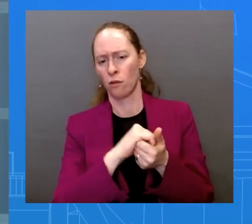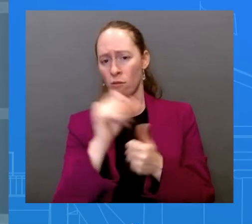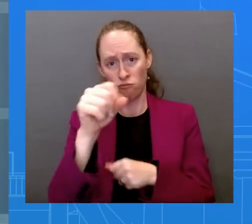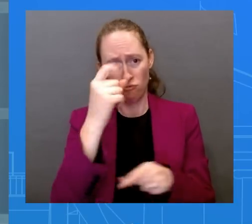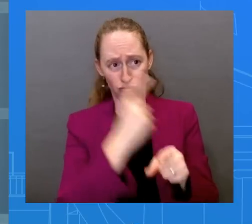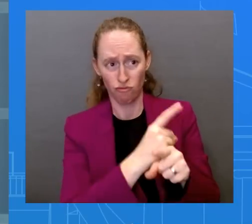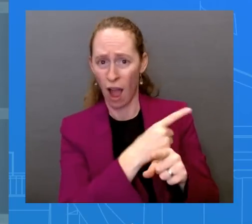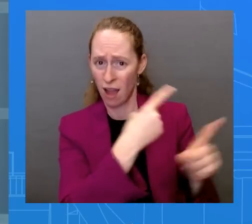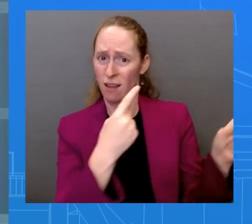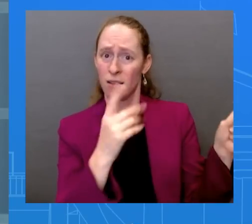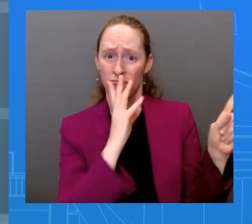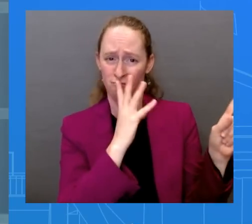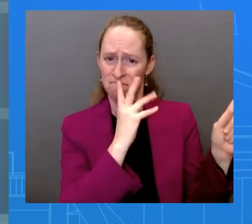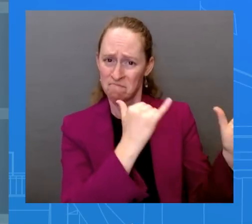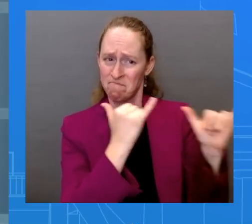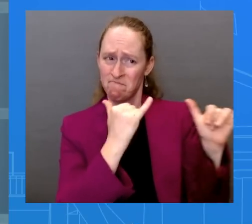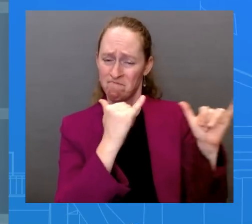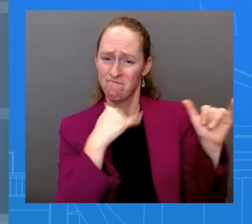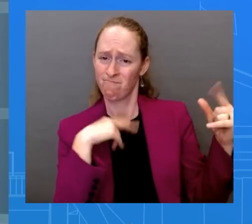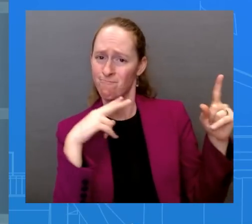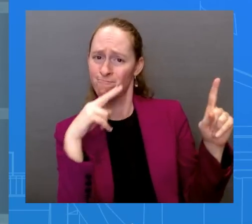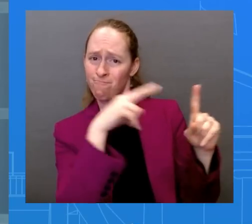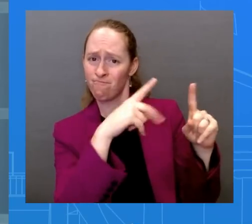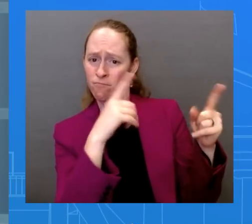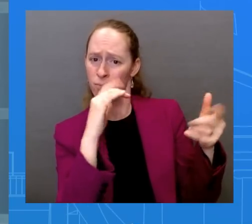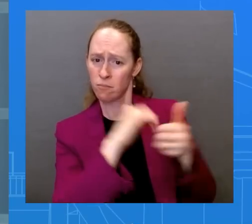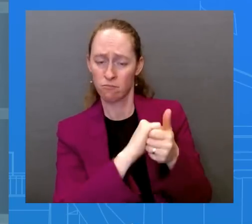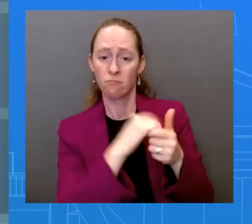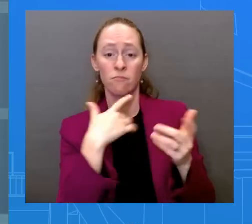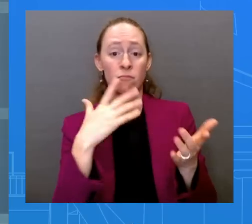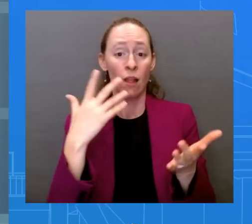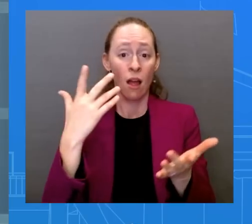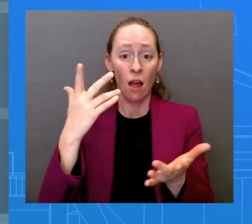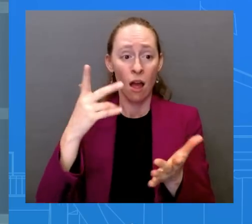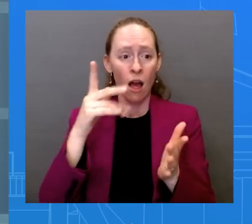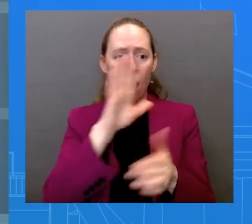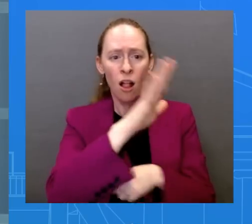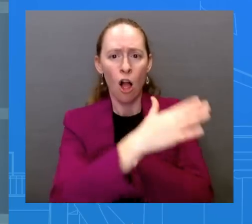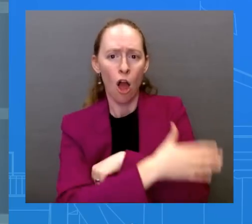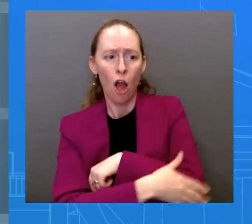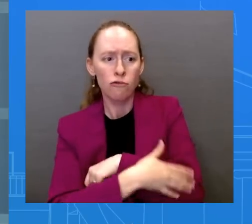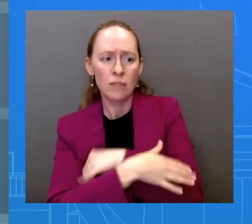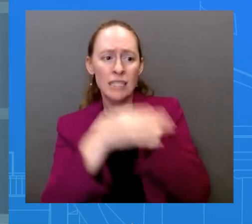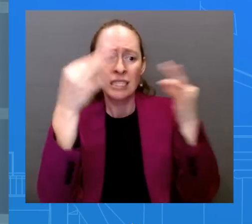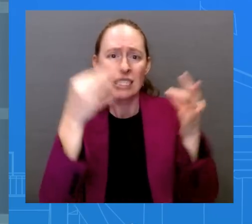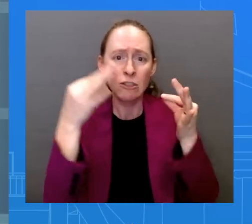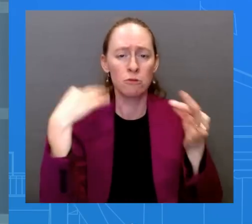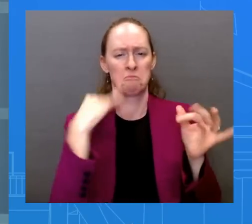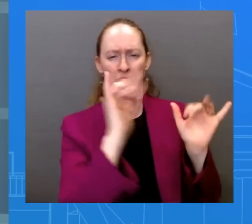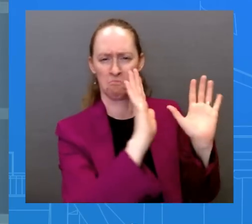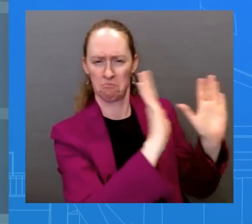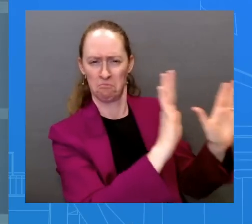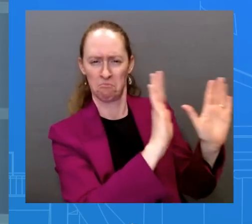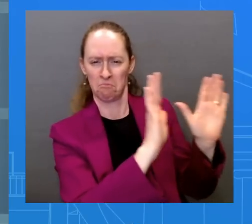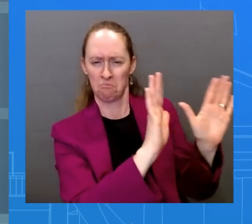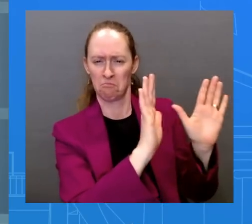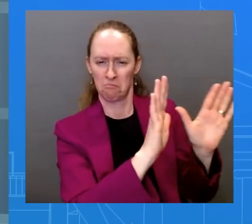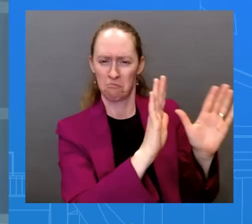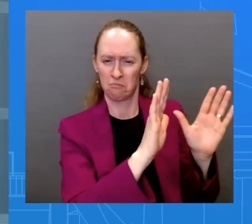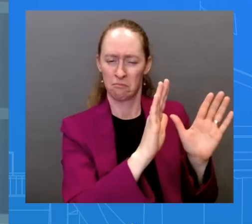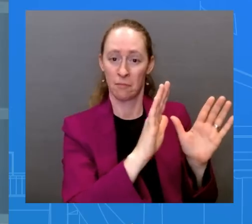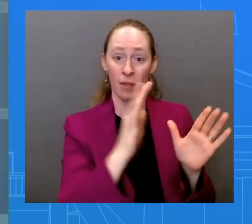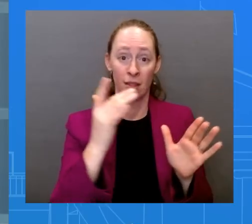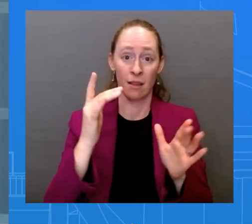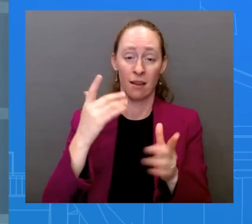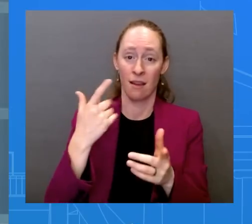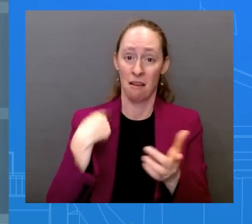leave their policy decisions to themselves. But to your question about the pound, so on Friday, as you all know, the president and the vice